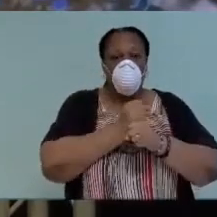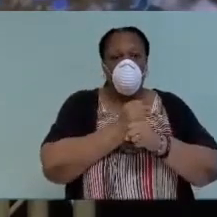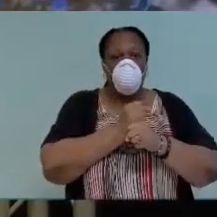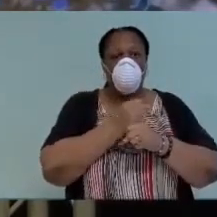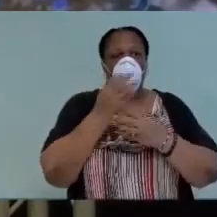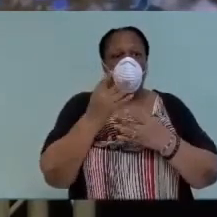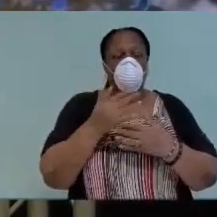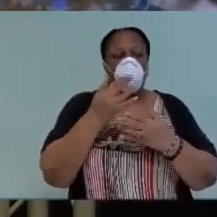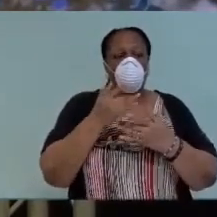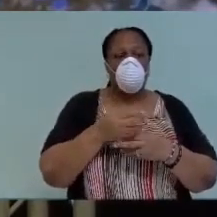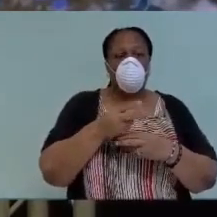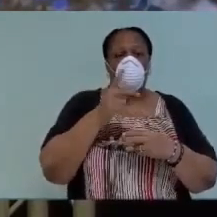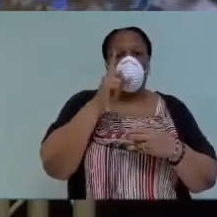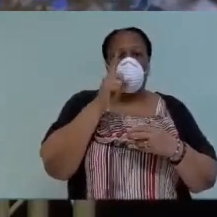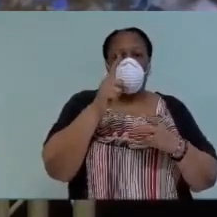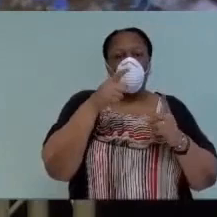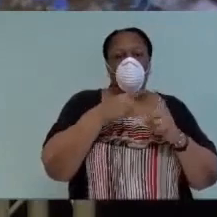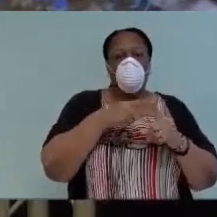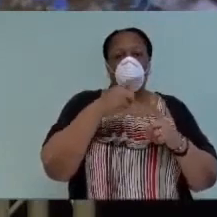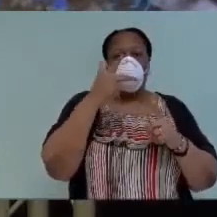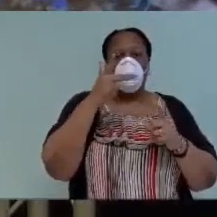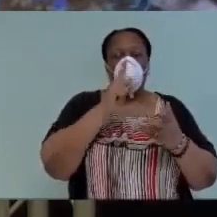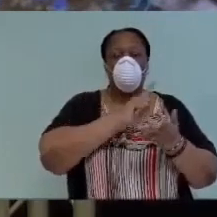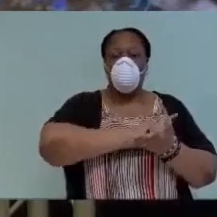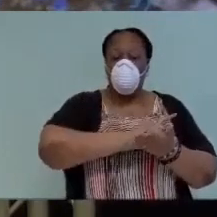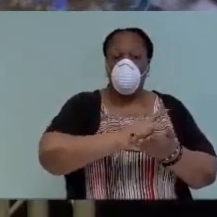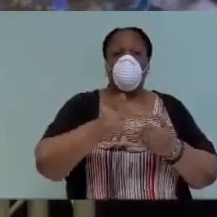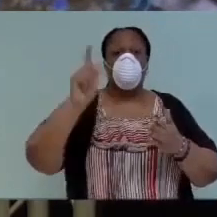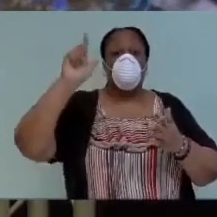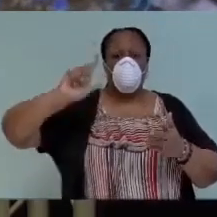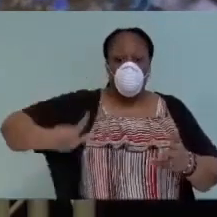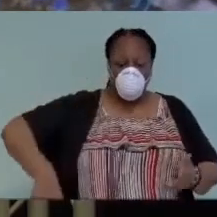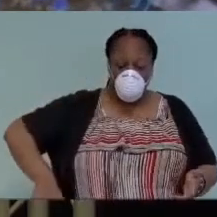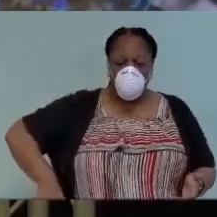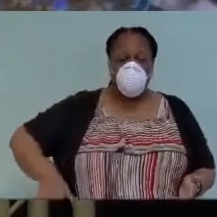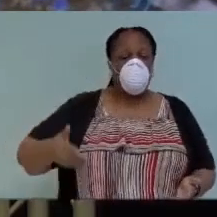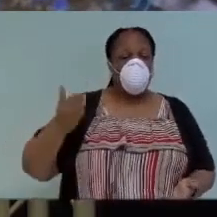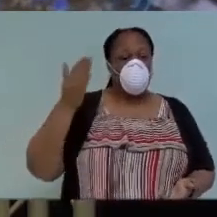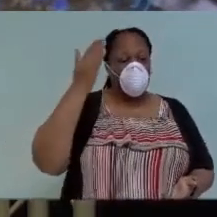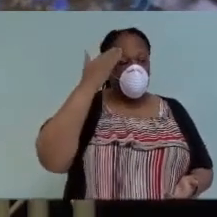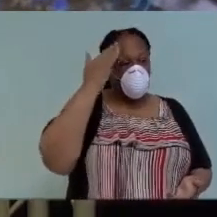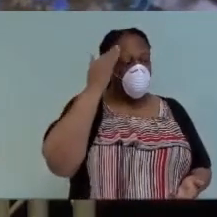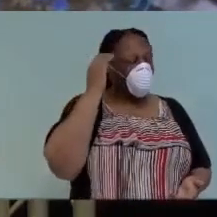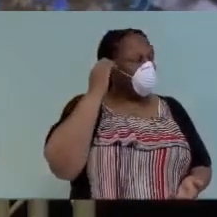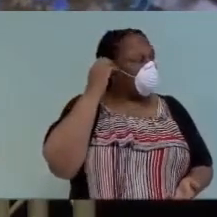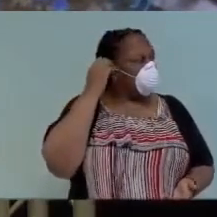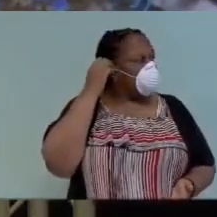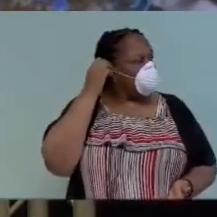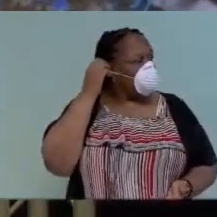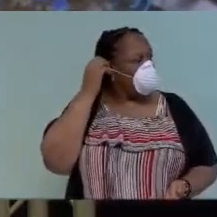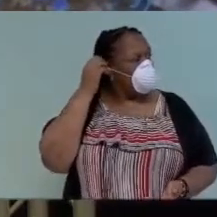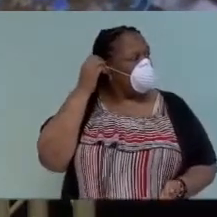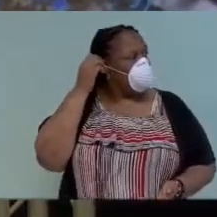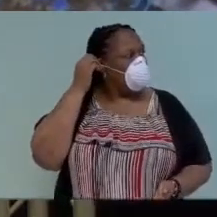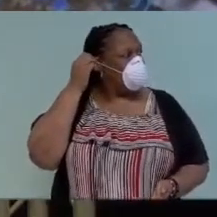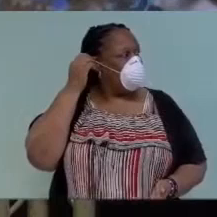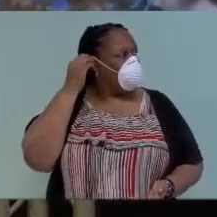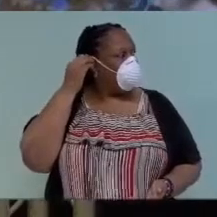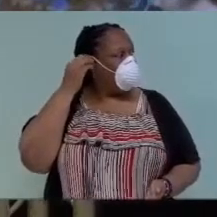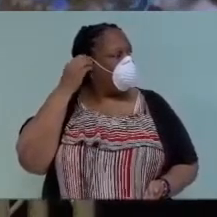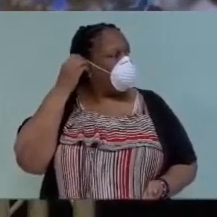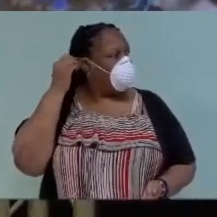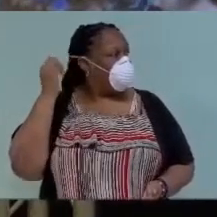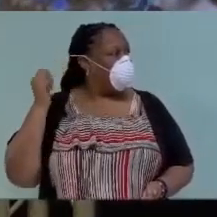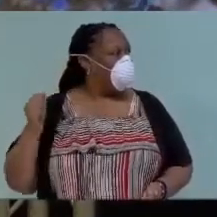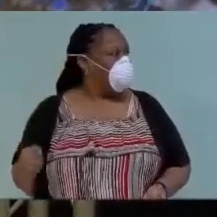These are the antibodies that are identified from a small blood sample obtained through a finger stick in the rapid antibody test. It's important